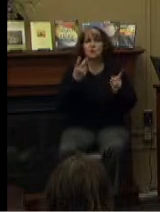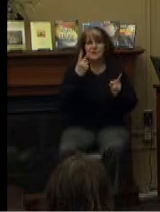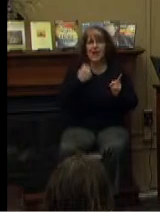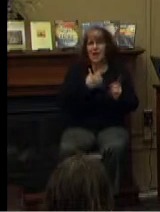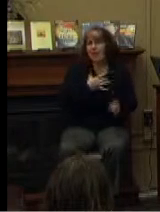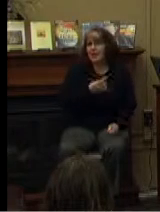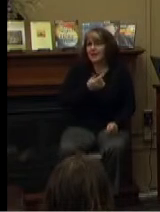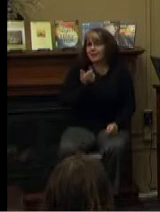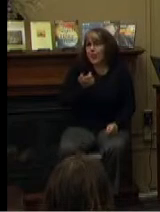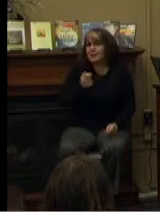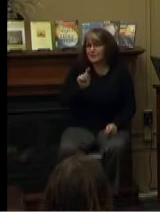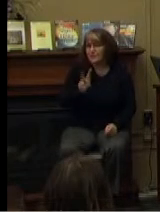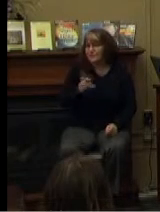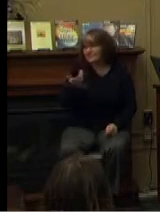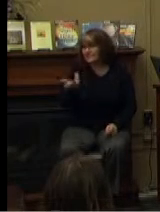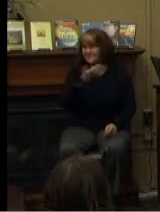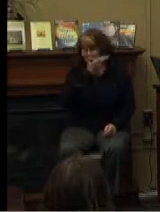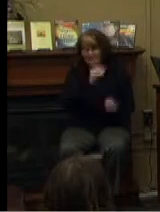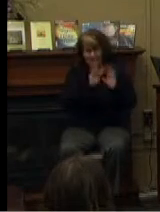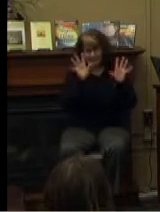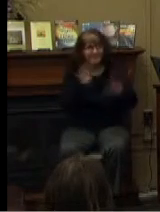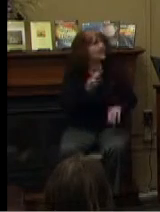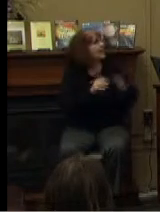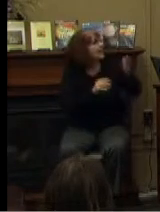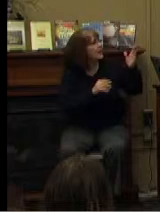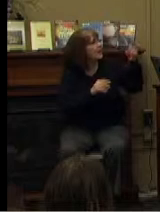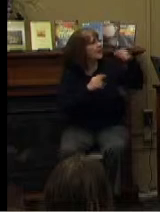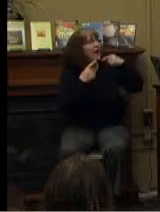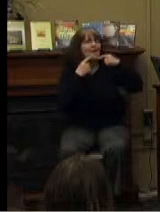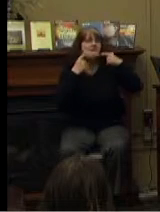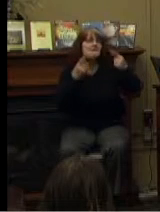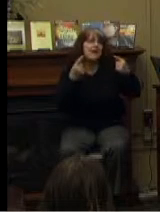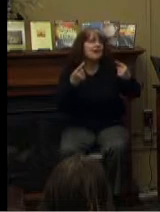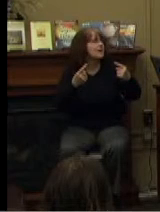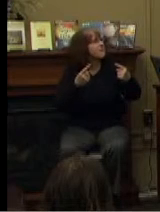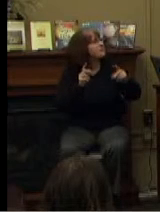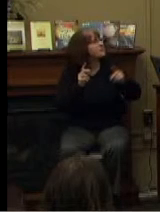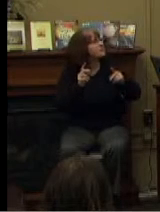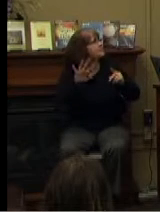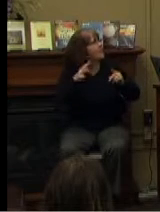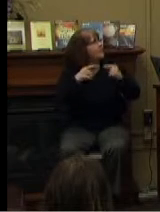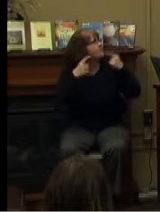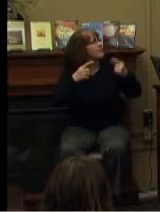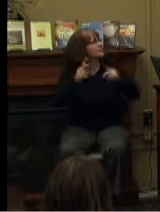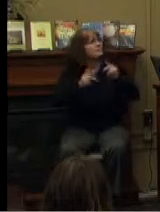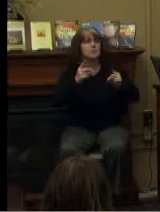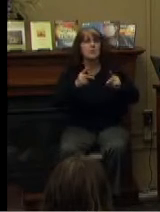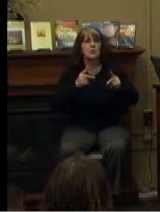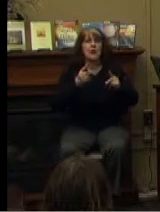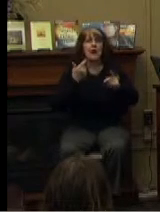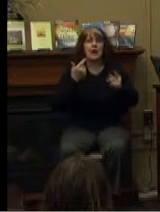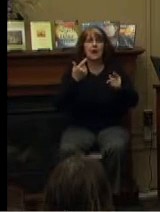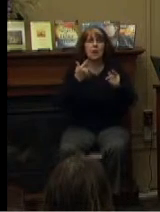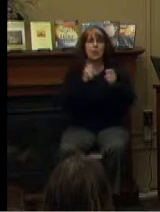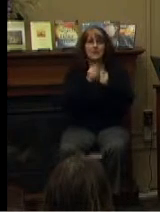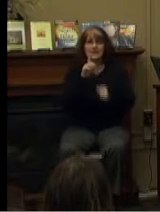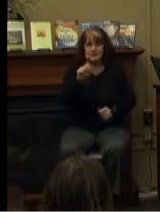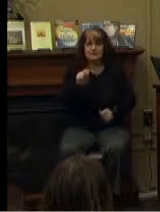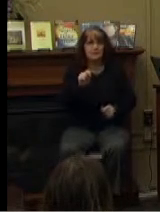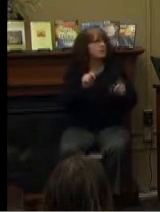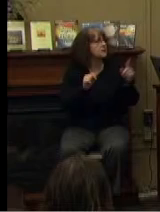watching television. So all these are famous, somewhat, people with disabilities who are doing some really great things. And I know you